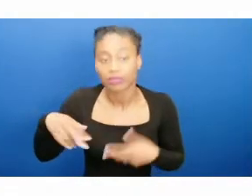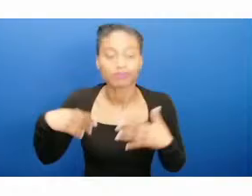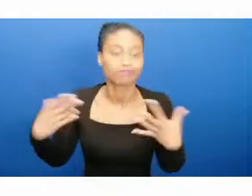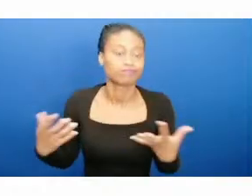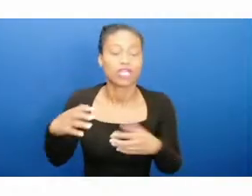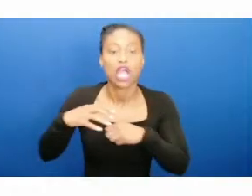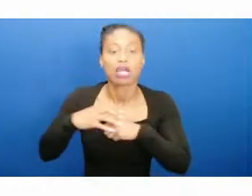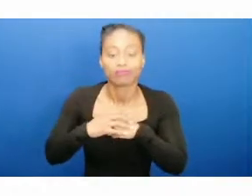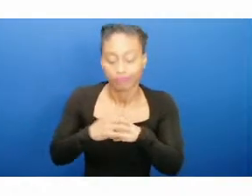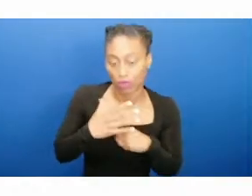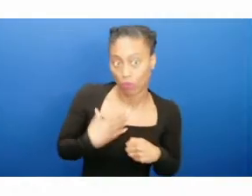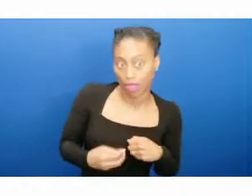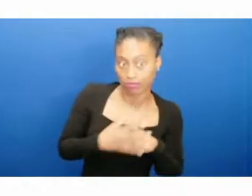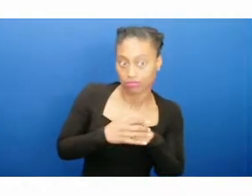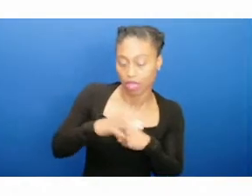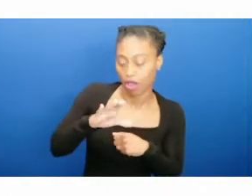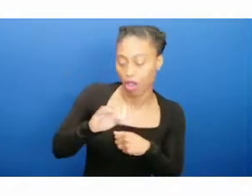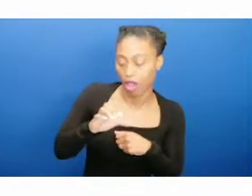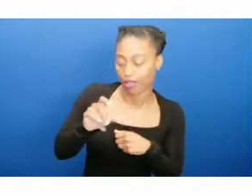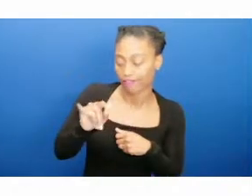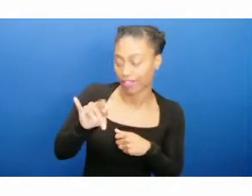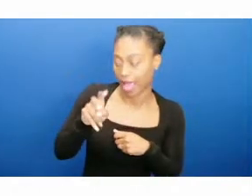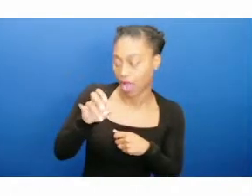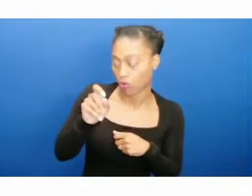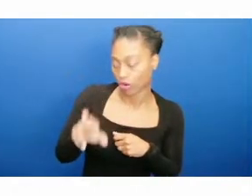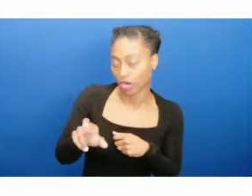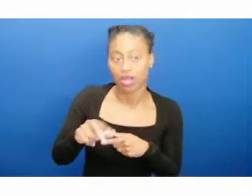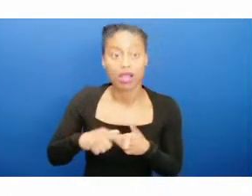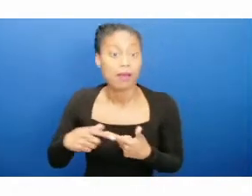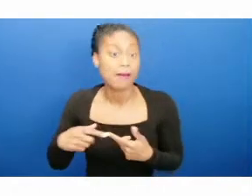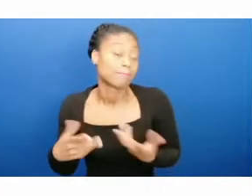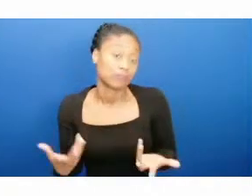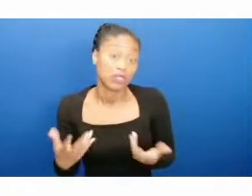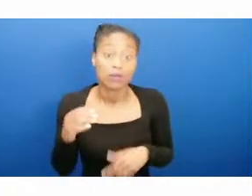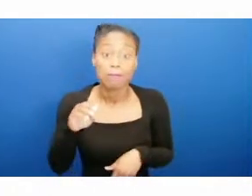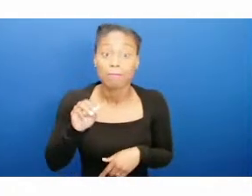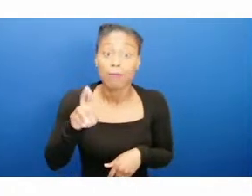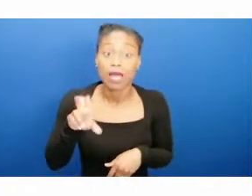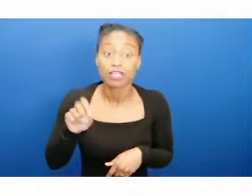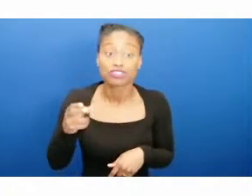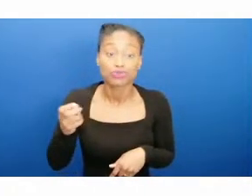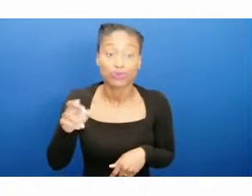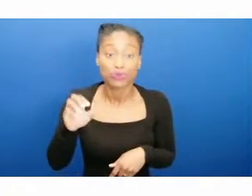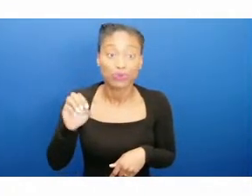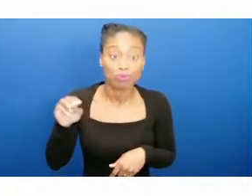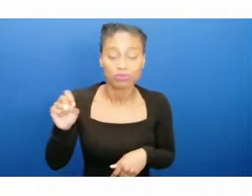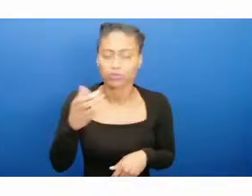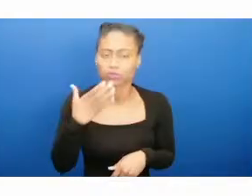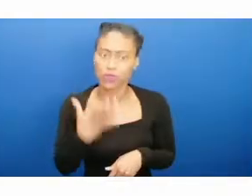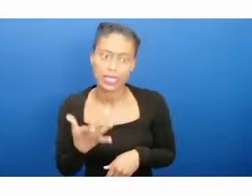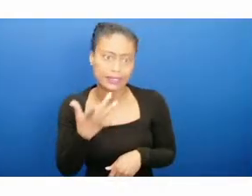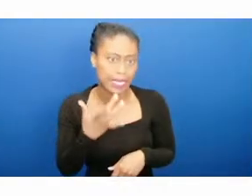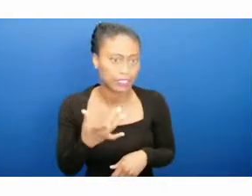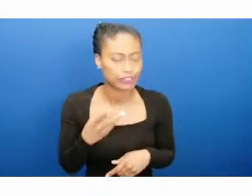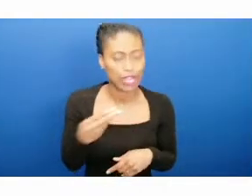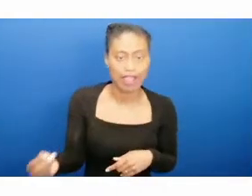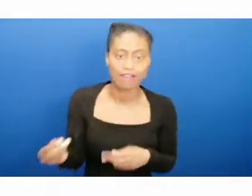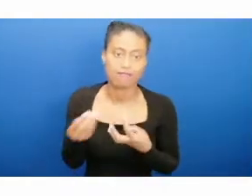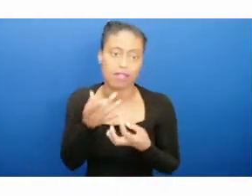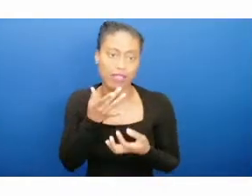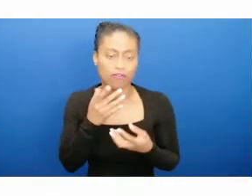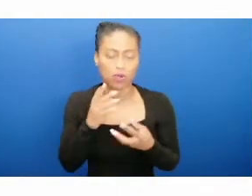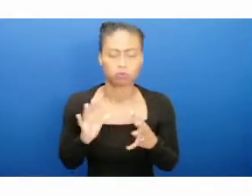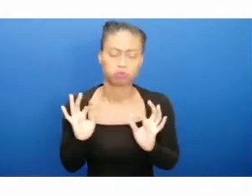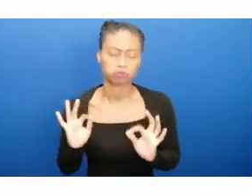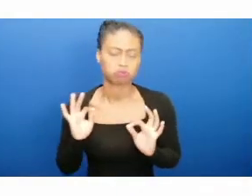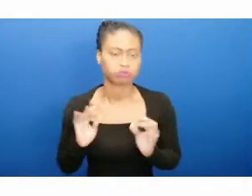cauliflower would be delicious. Mushrooms would add some great texture and flavor. So you can customize this however you like, but this is how I